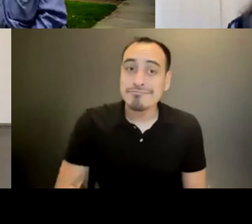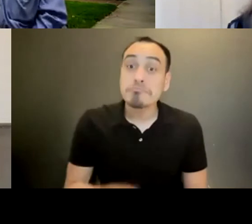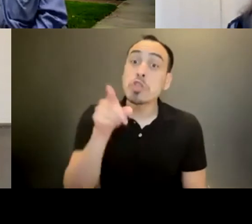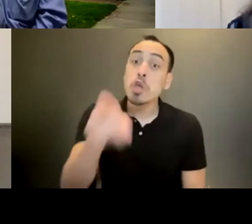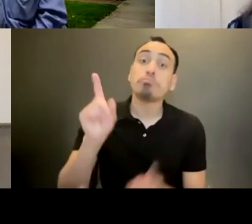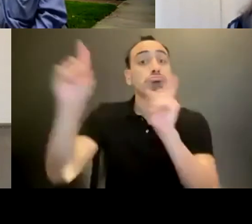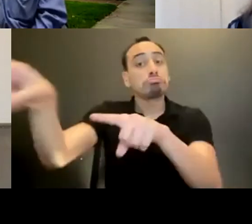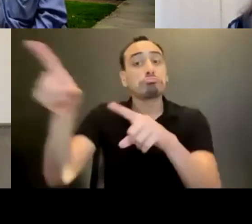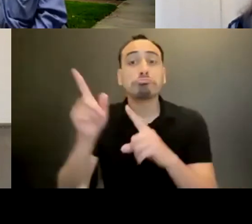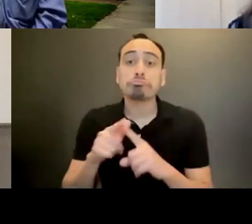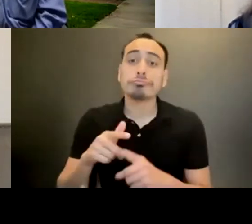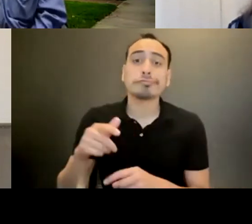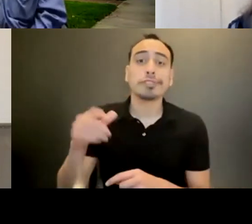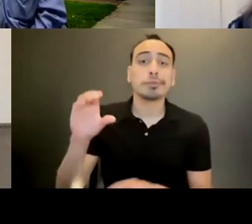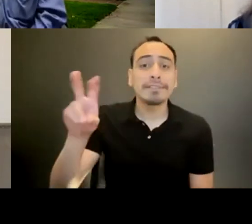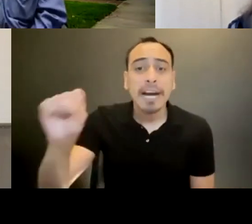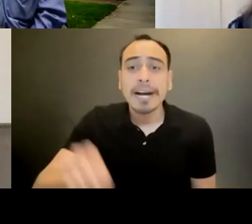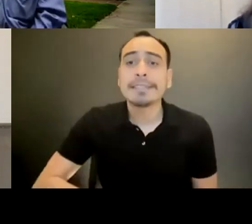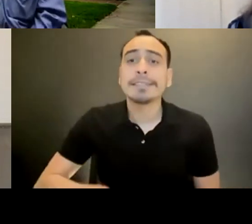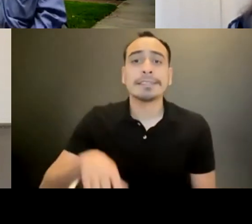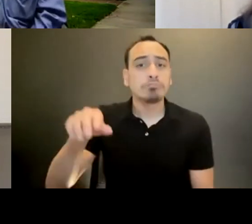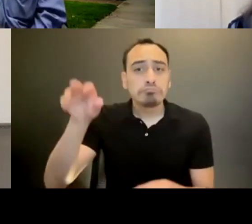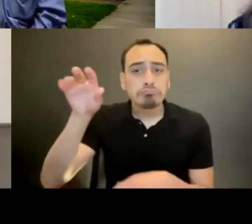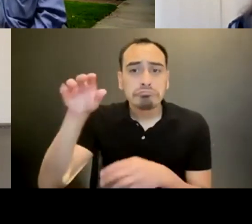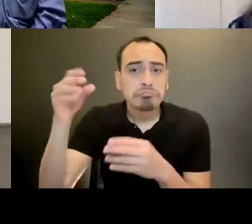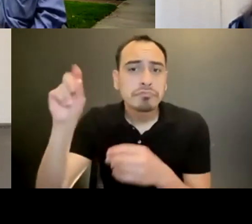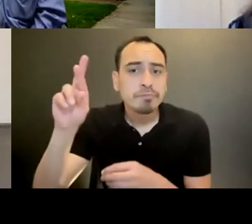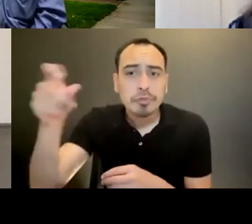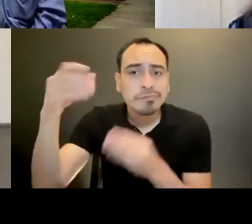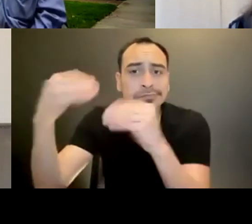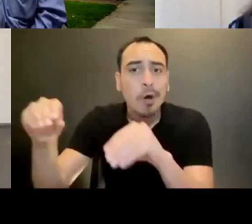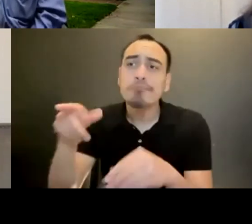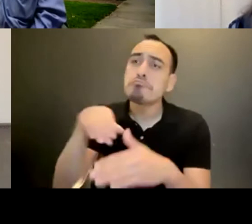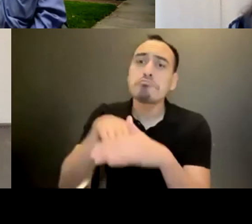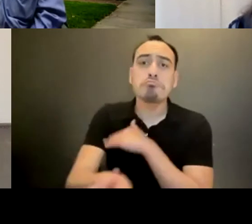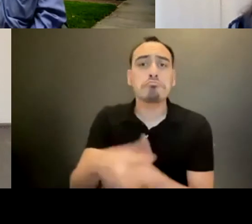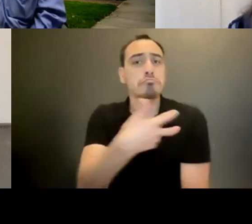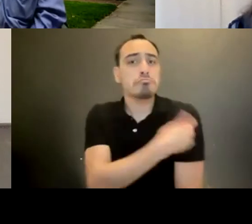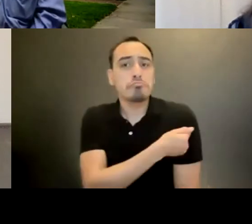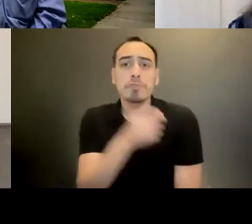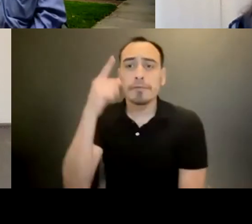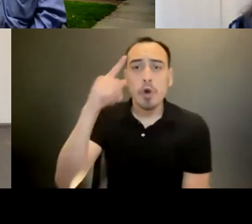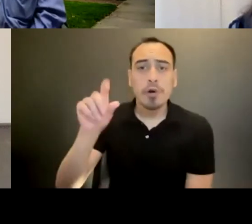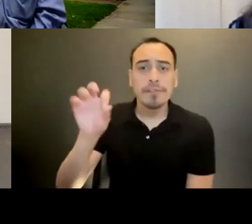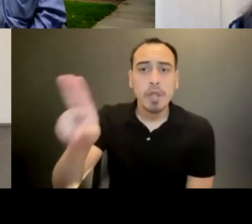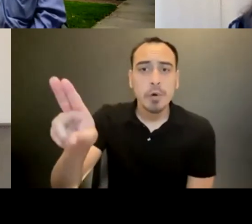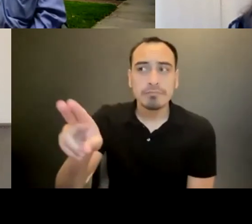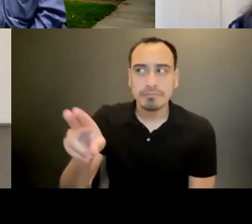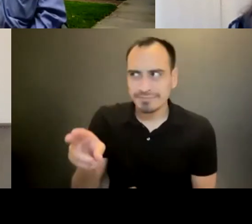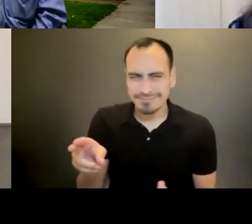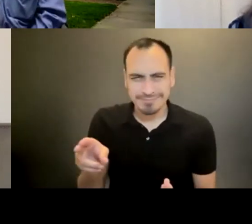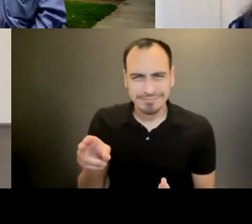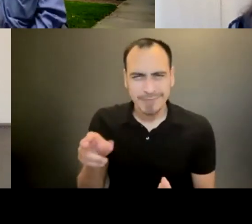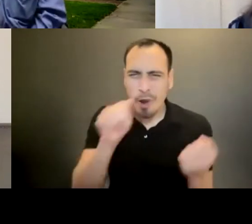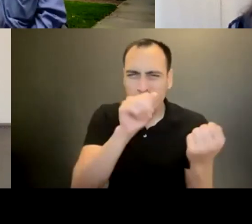Right, there are multiple different brands of flu vaccine. They're all prepared a little bit differently,